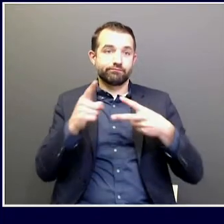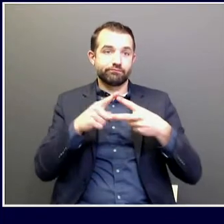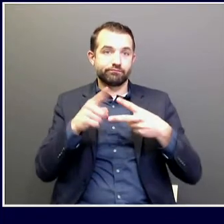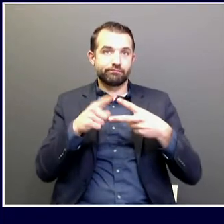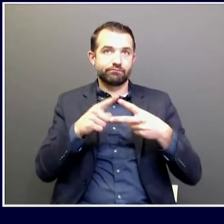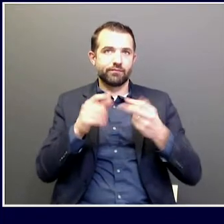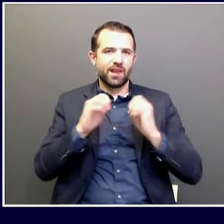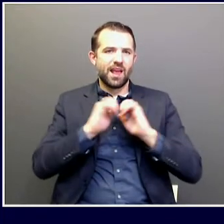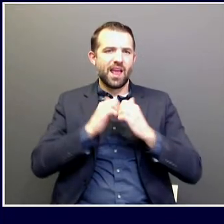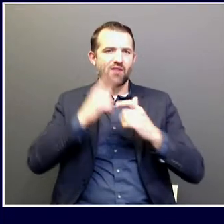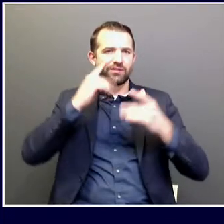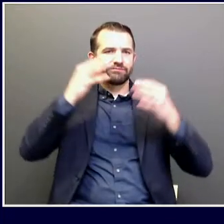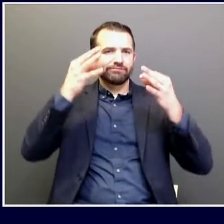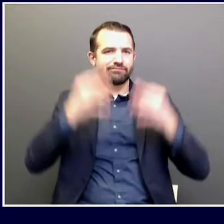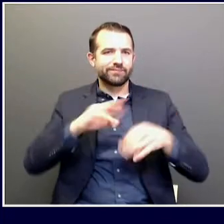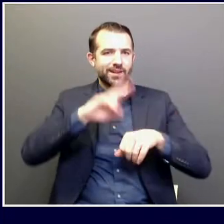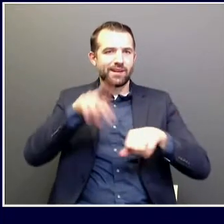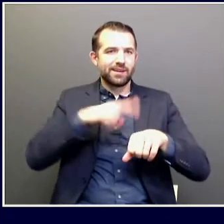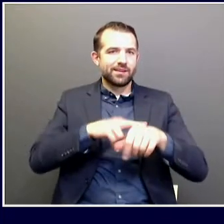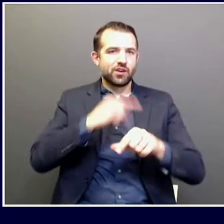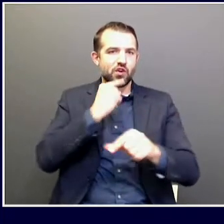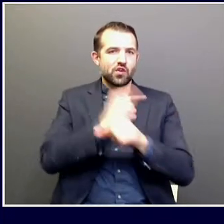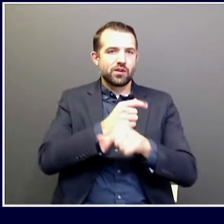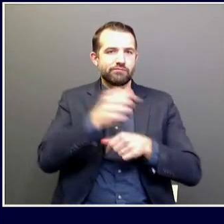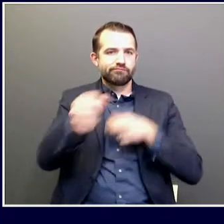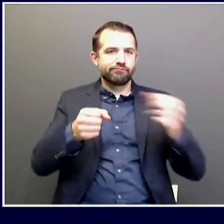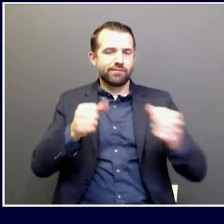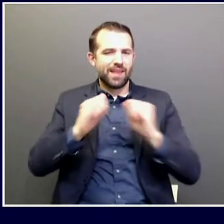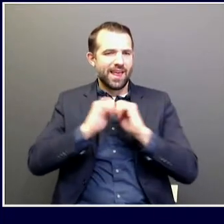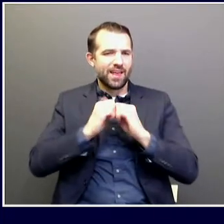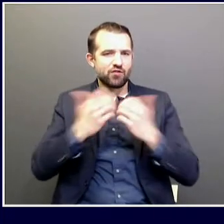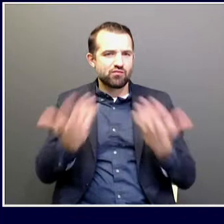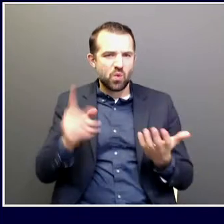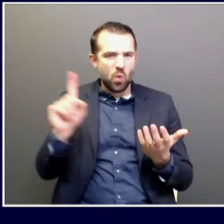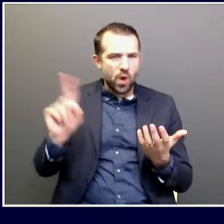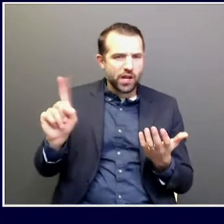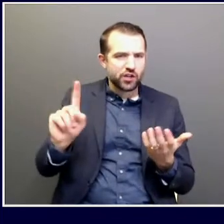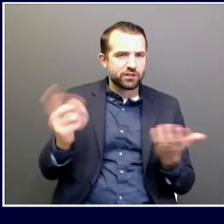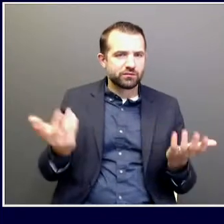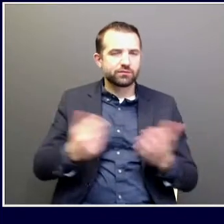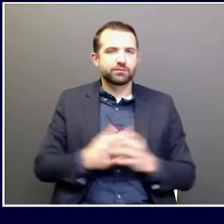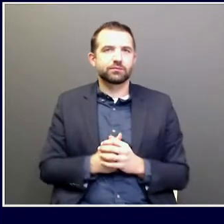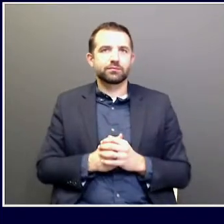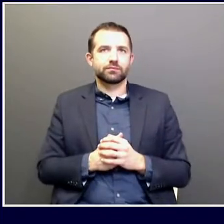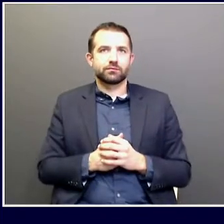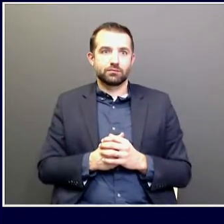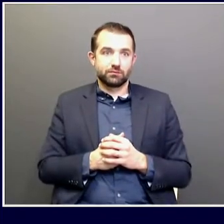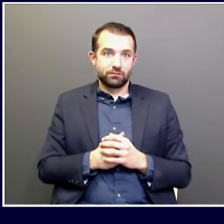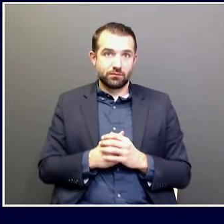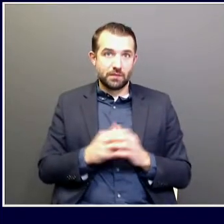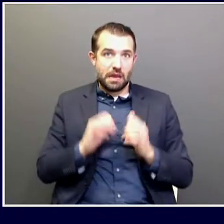Guard members go? How will communities know whether to expect them or not?